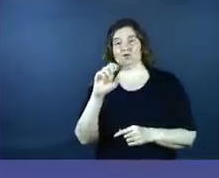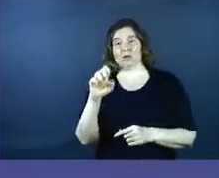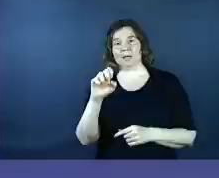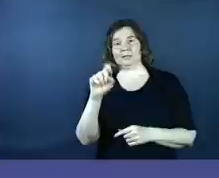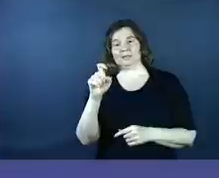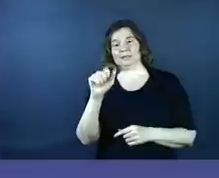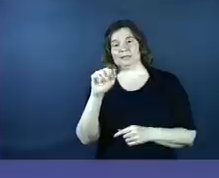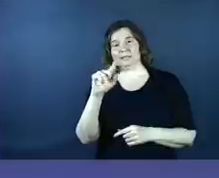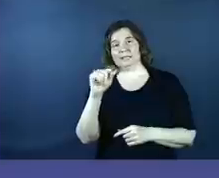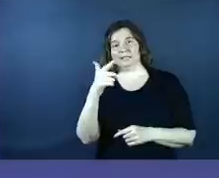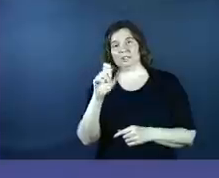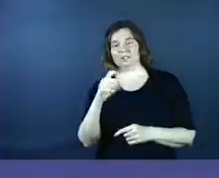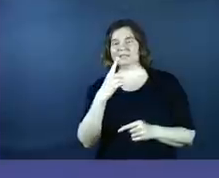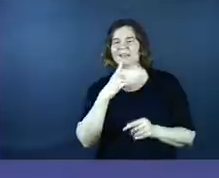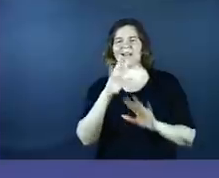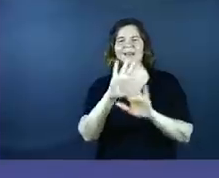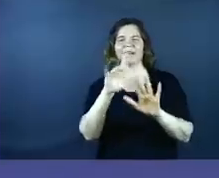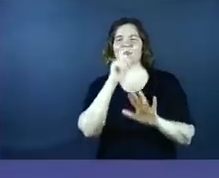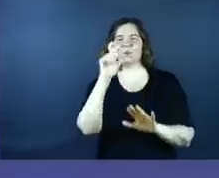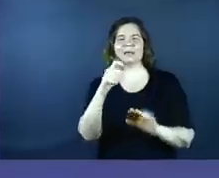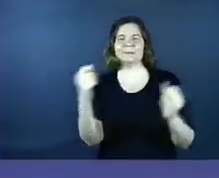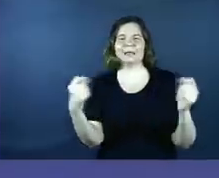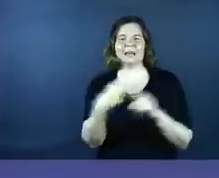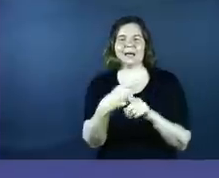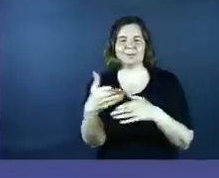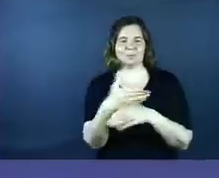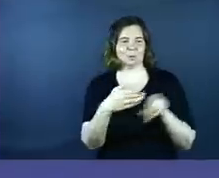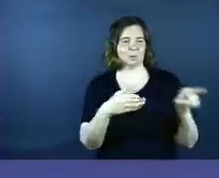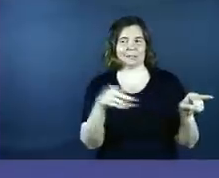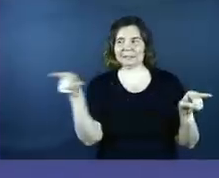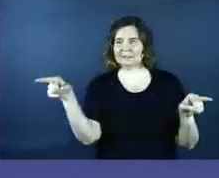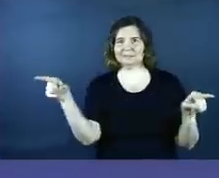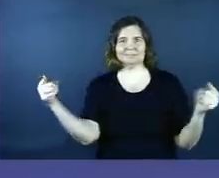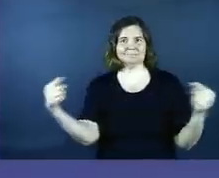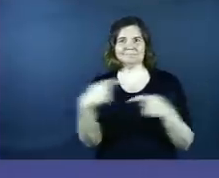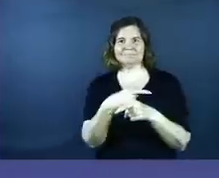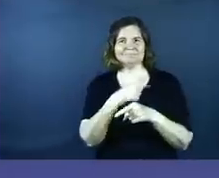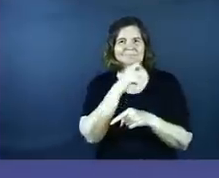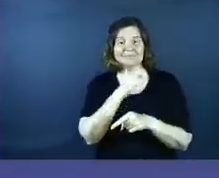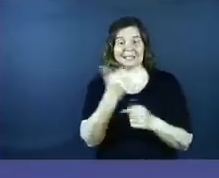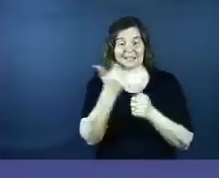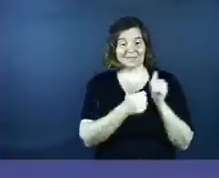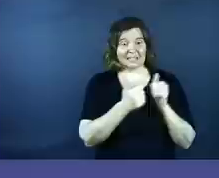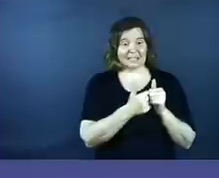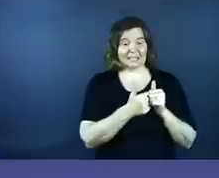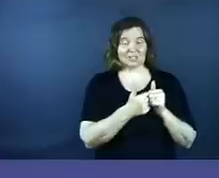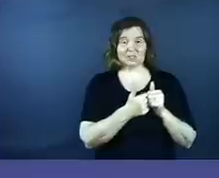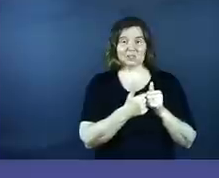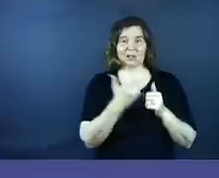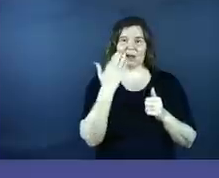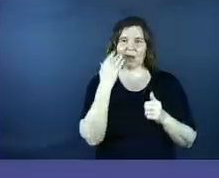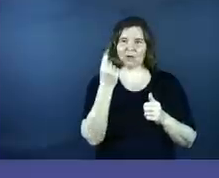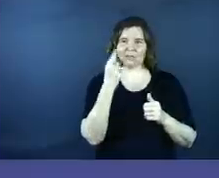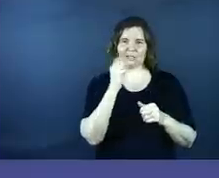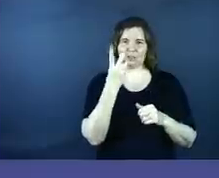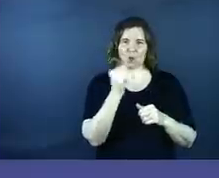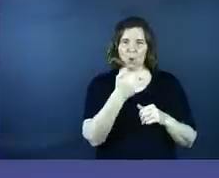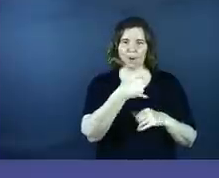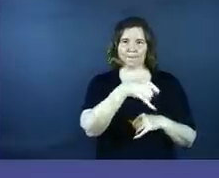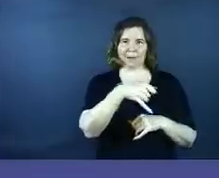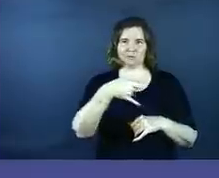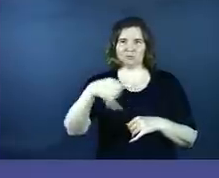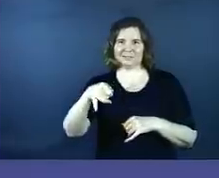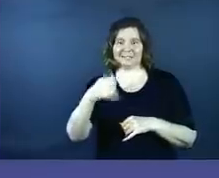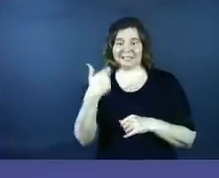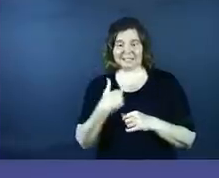need be no conflict between science and religion if each appreciates its own boundaries and if each takes seriously